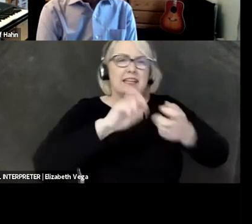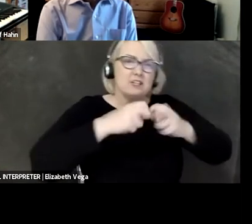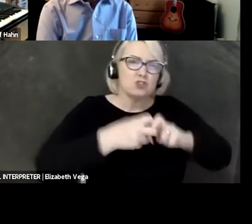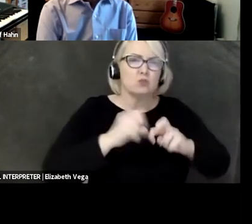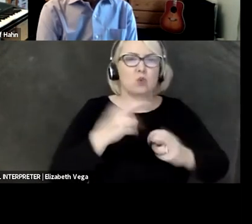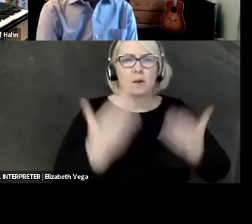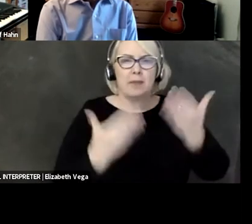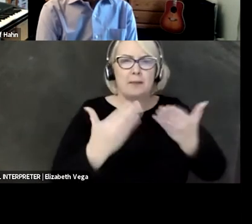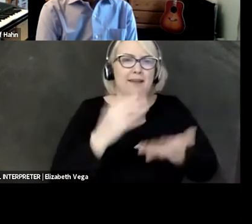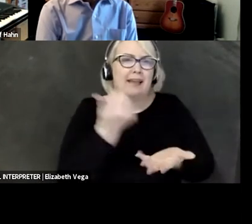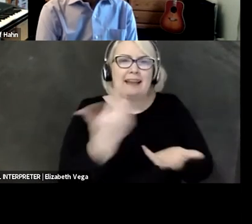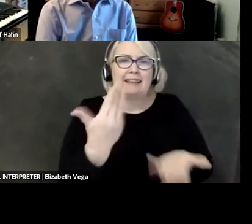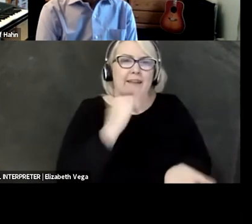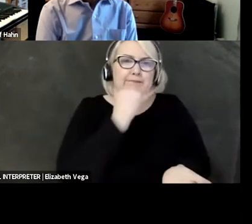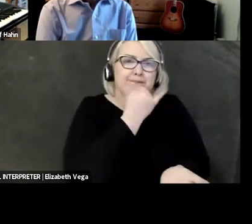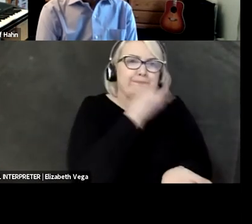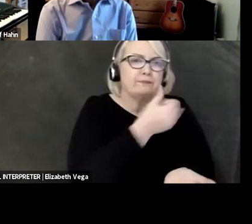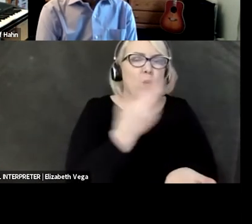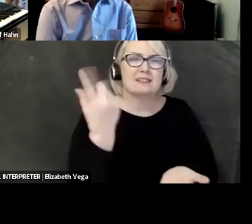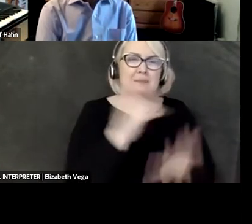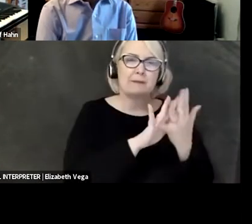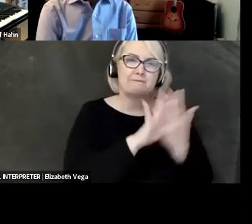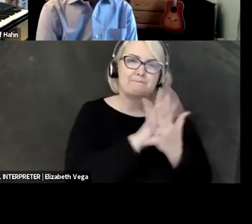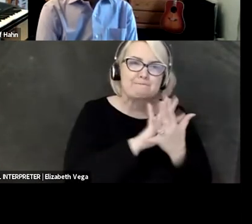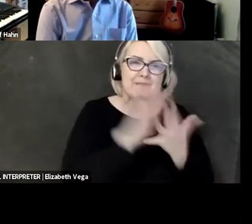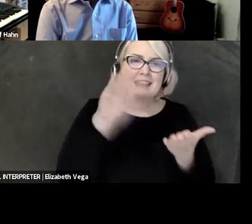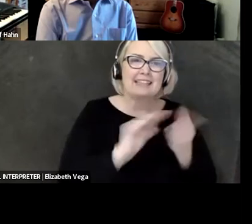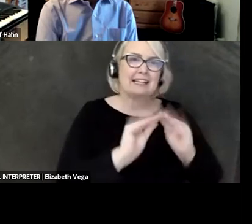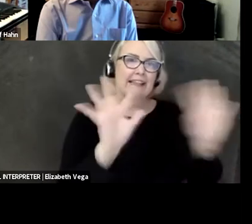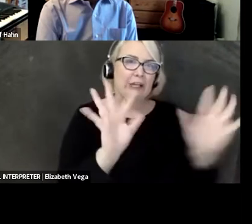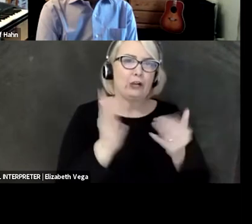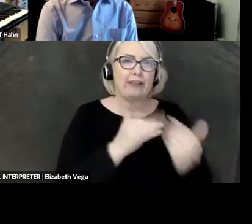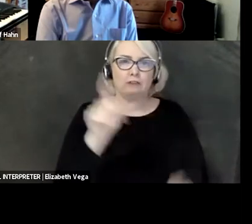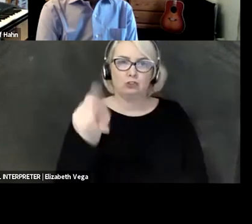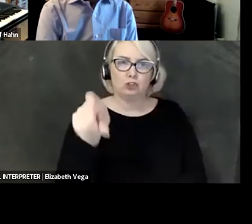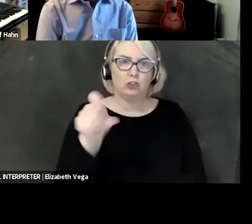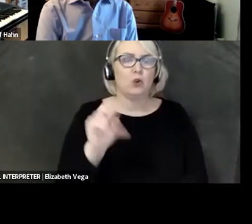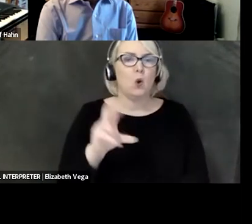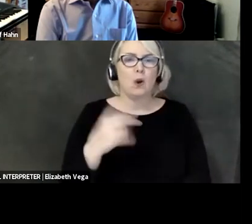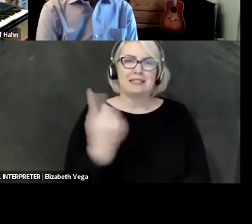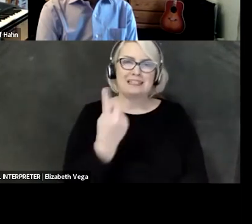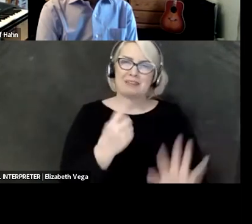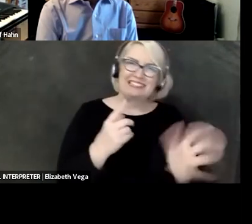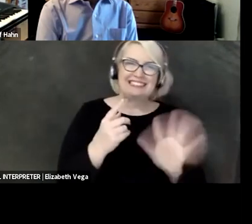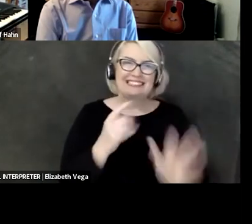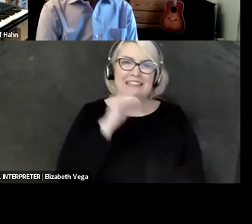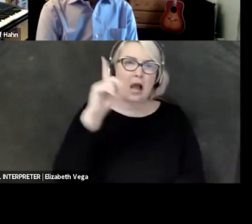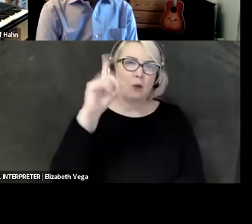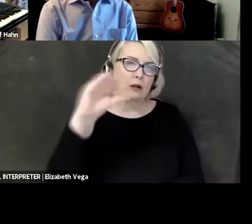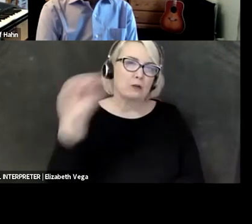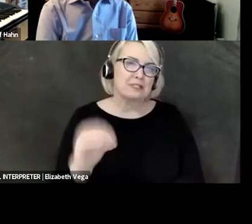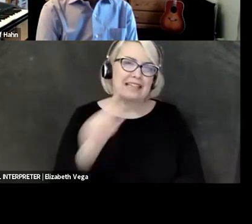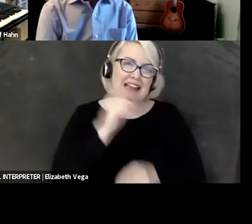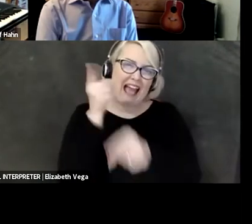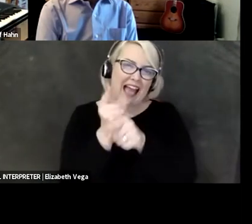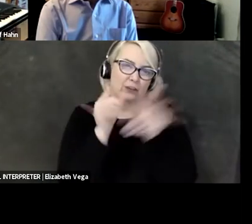may not be quite as clear as we think it might be able to be. Maybe something isn't 100% as accurate as we think it might be able to be. And